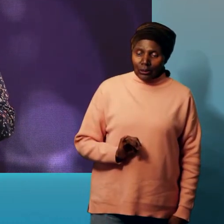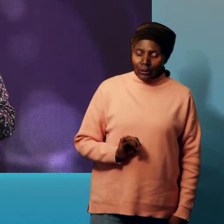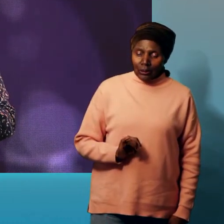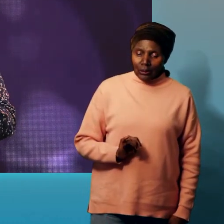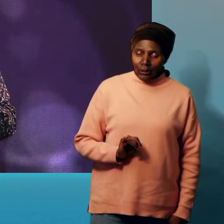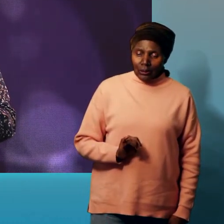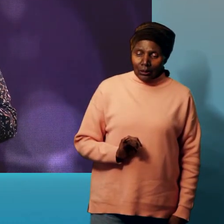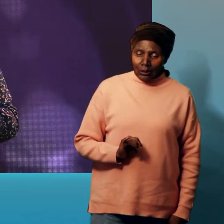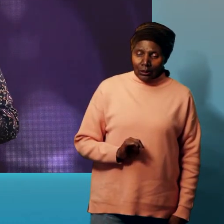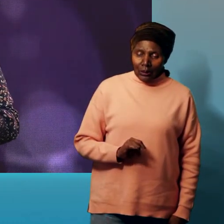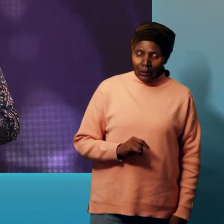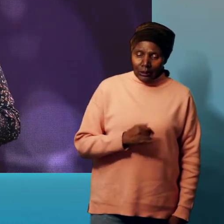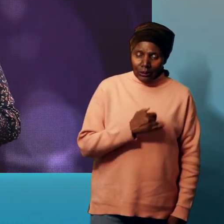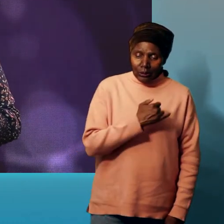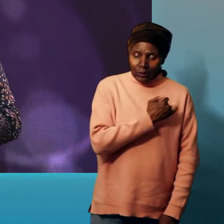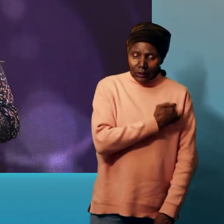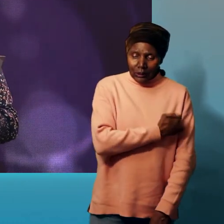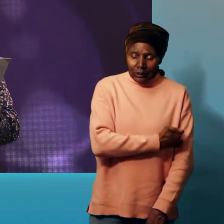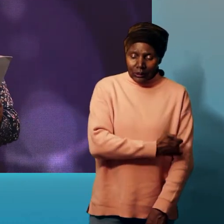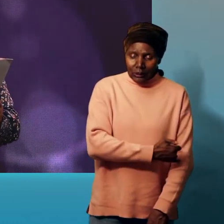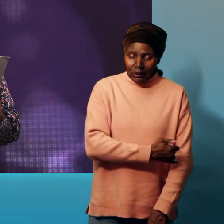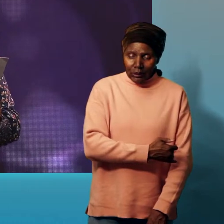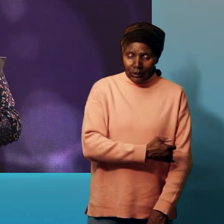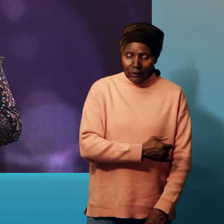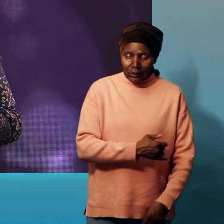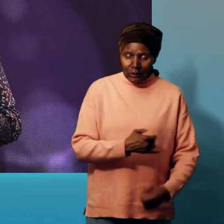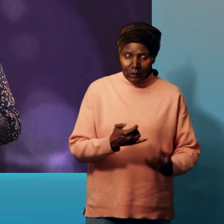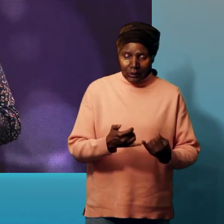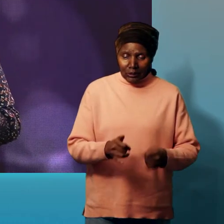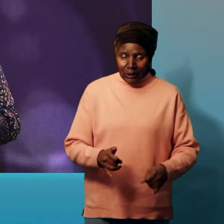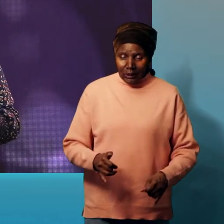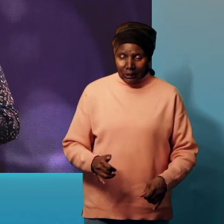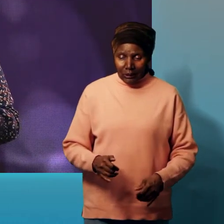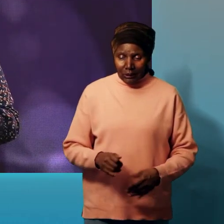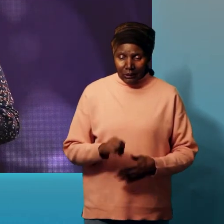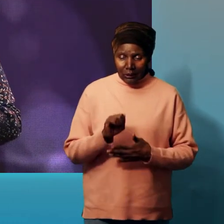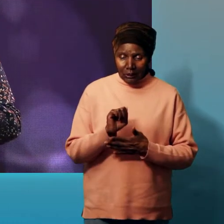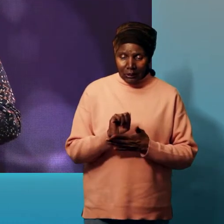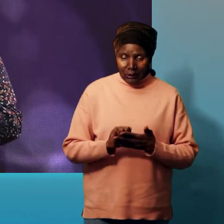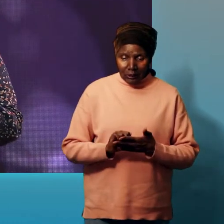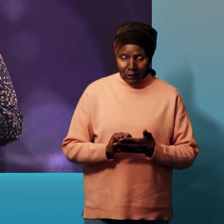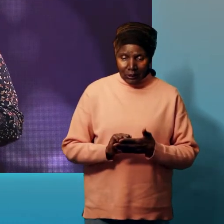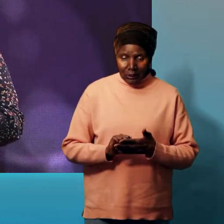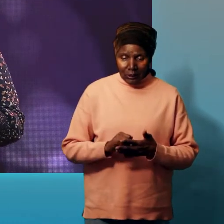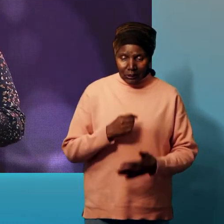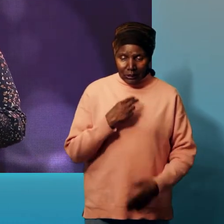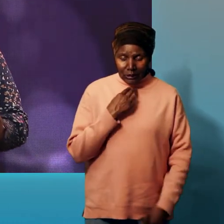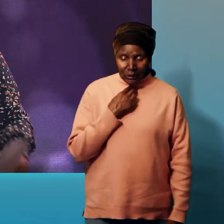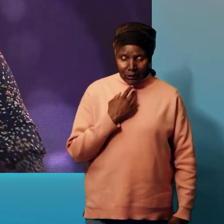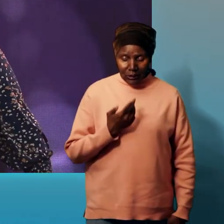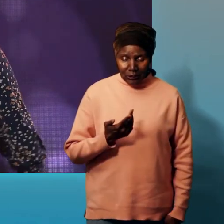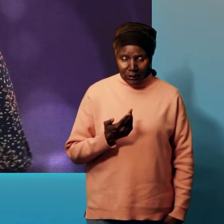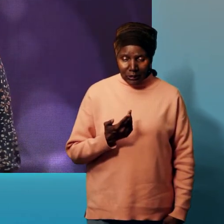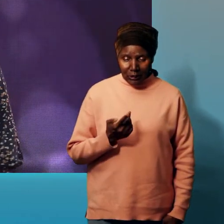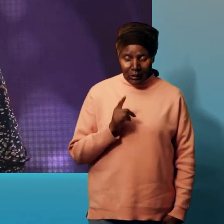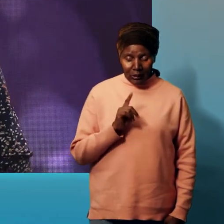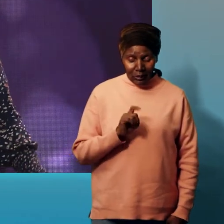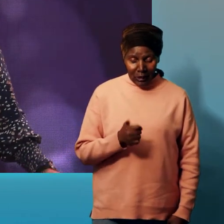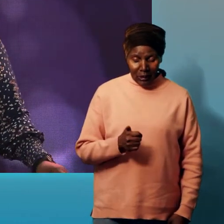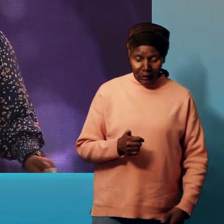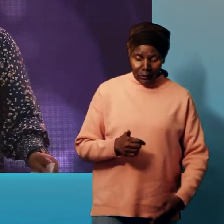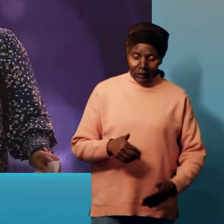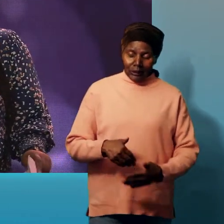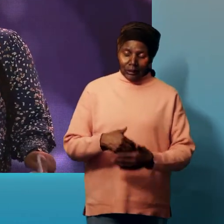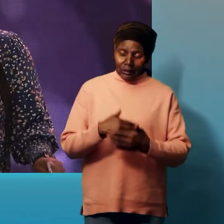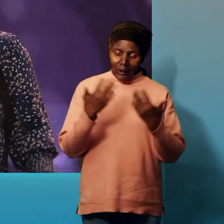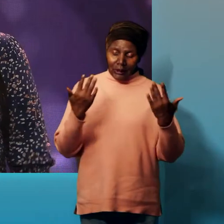humanity, his weakness, his failure. And then the actual day, the death on the cross. We're